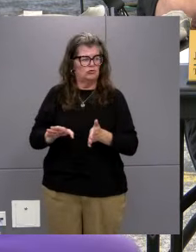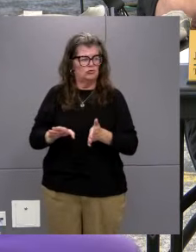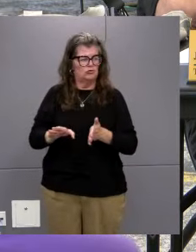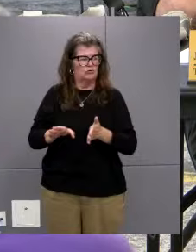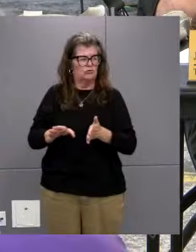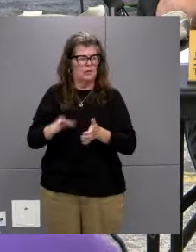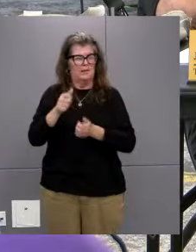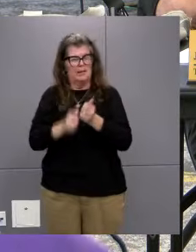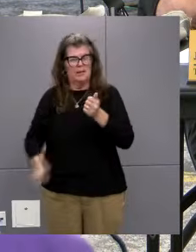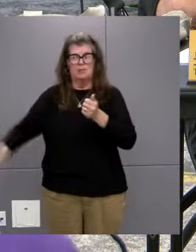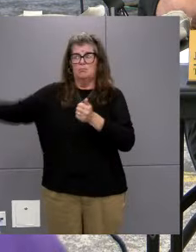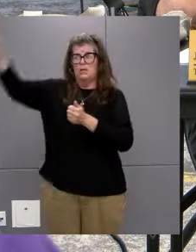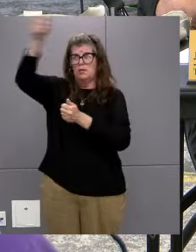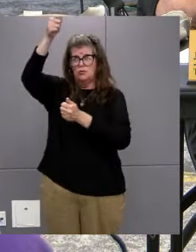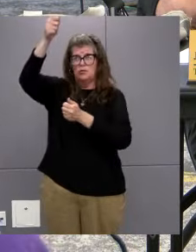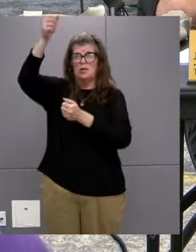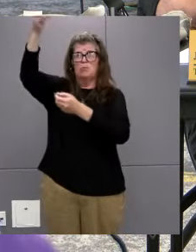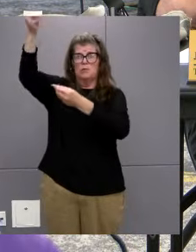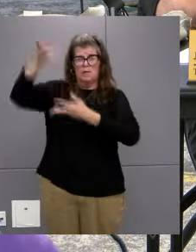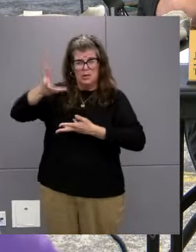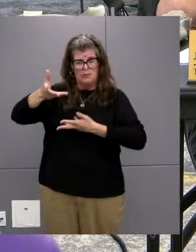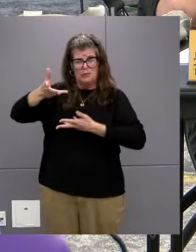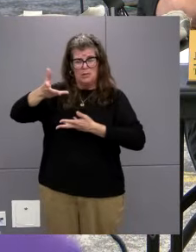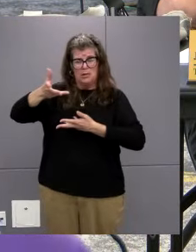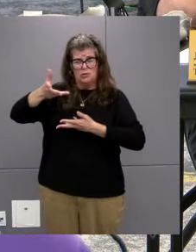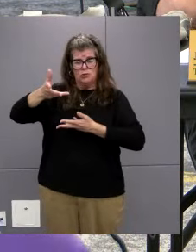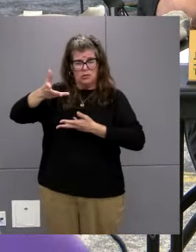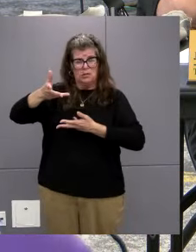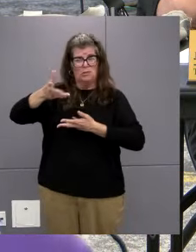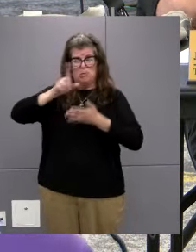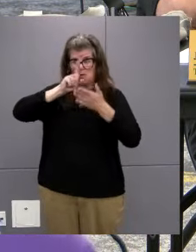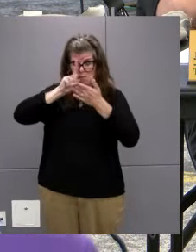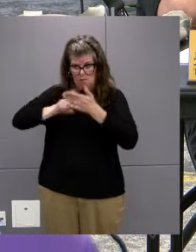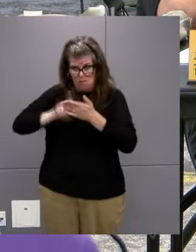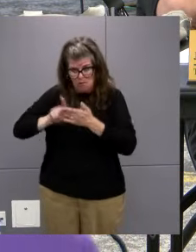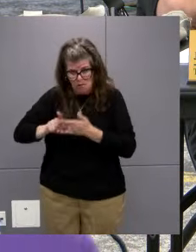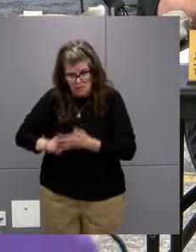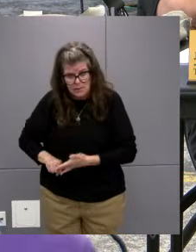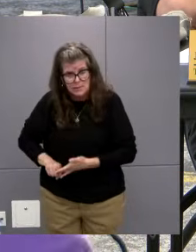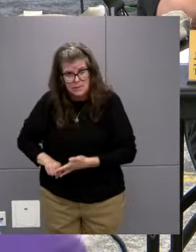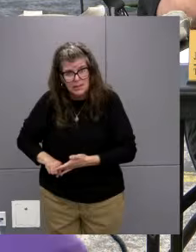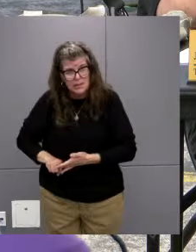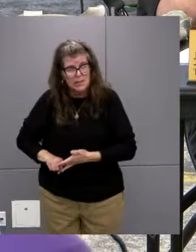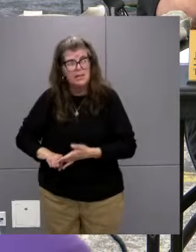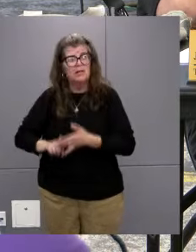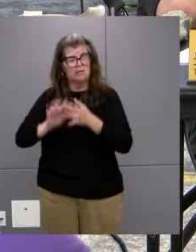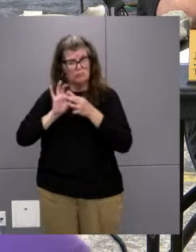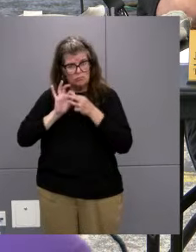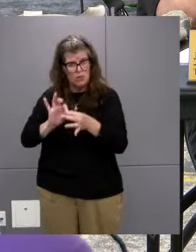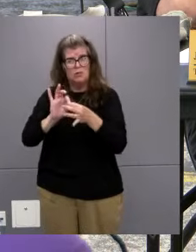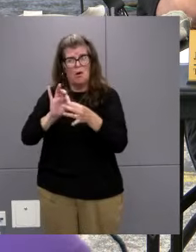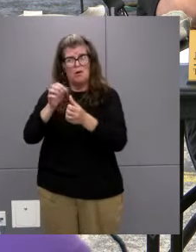provides information, but the transactions that are being audited are those of the administration.